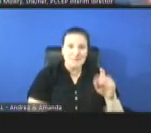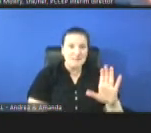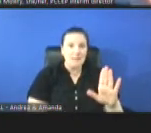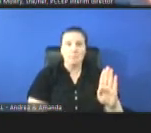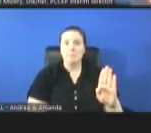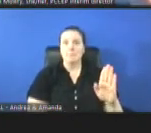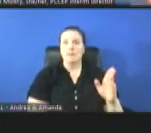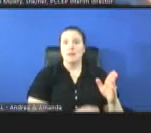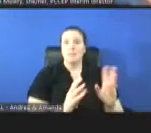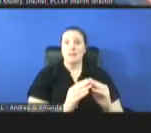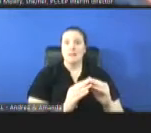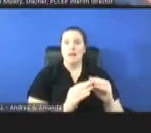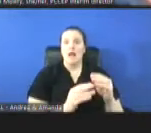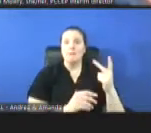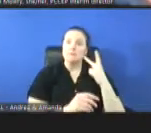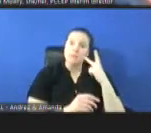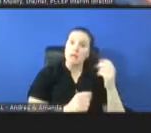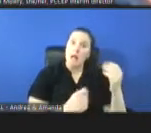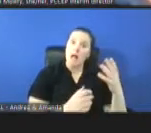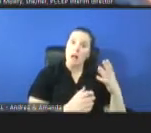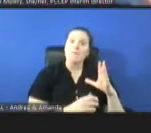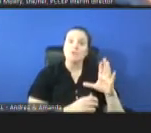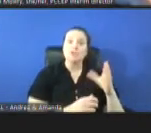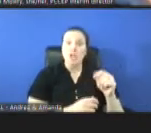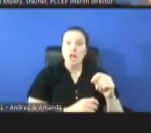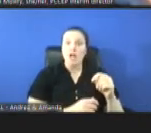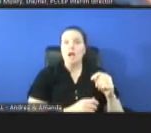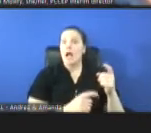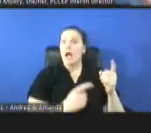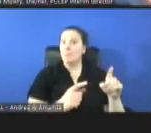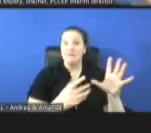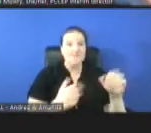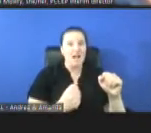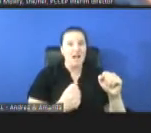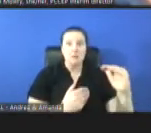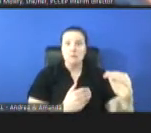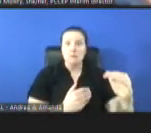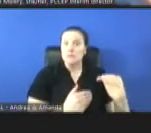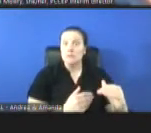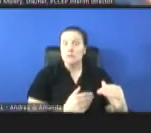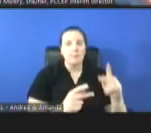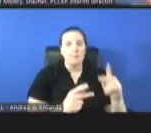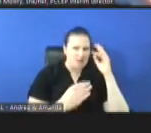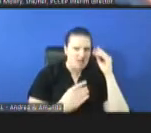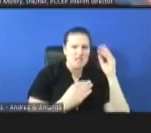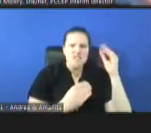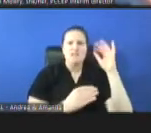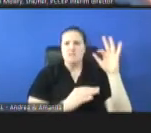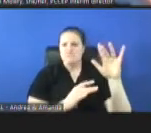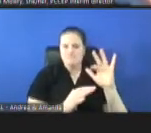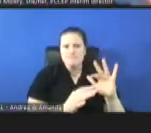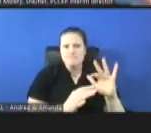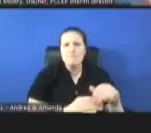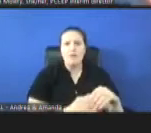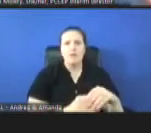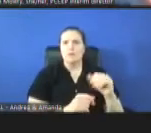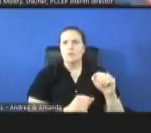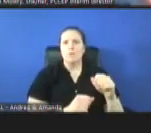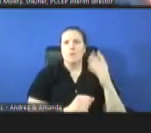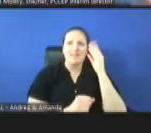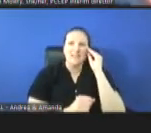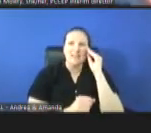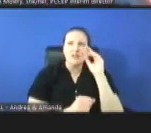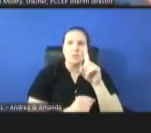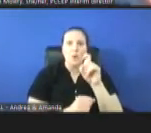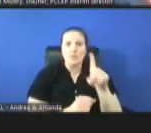I see some, a lot of, like, I like the chat, even though it goes fast. I like the chat because people are thinking, and you can only think in a